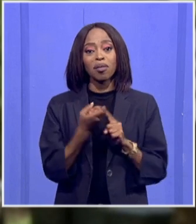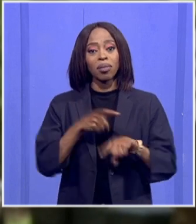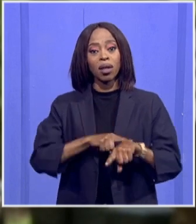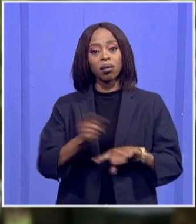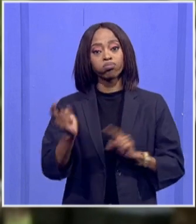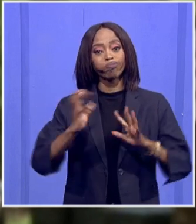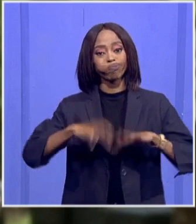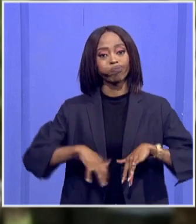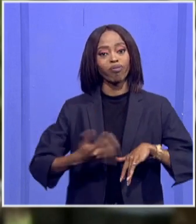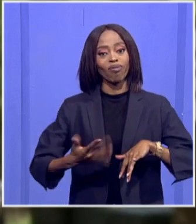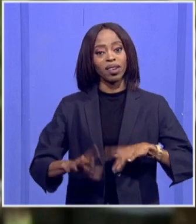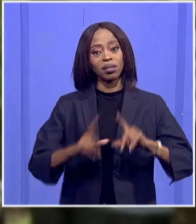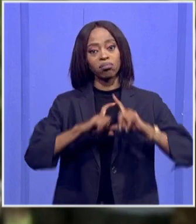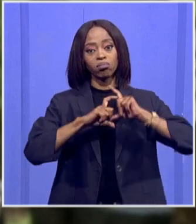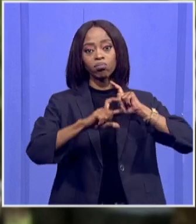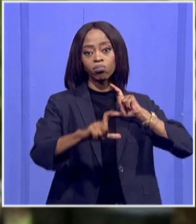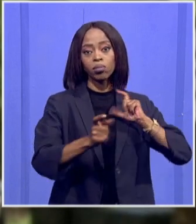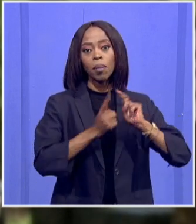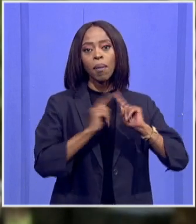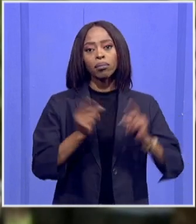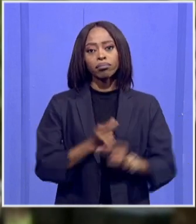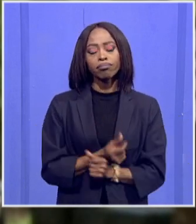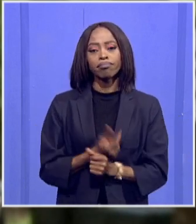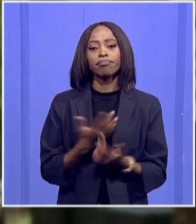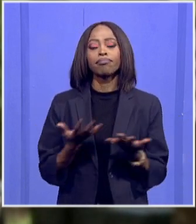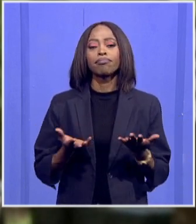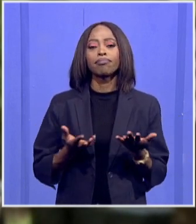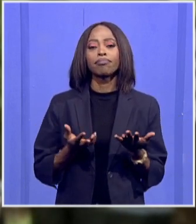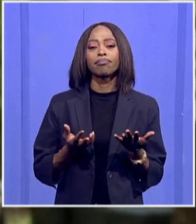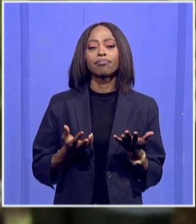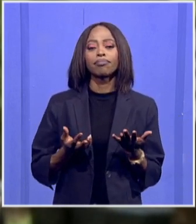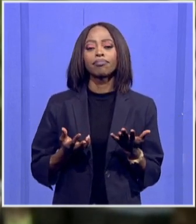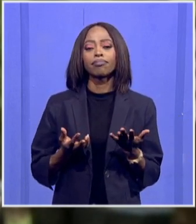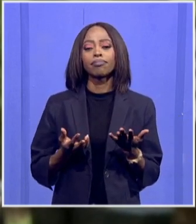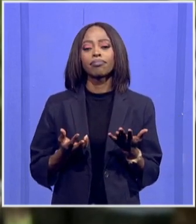that container. Unfortunately, the role played